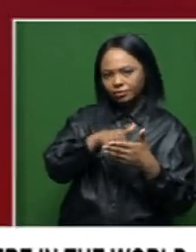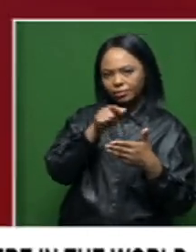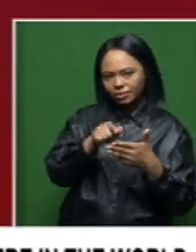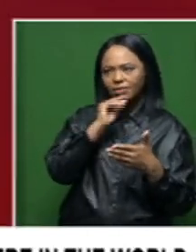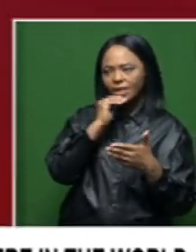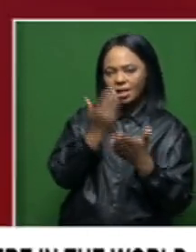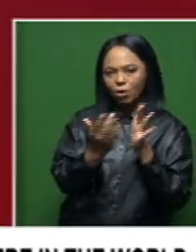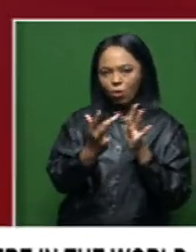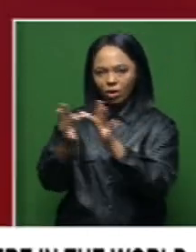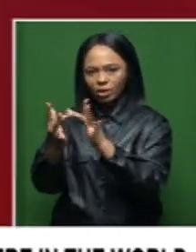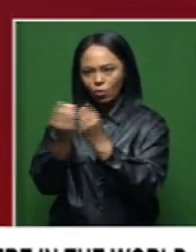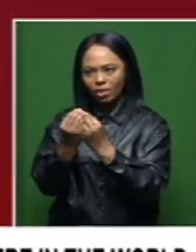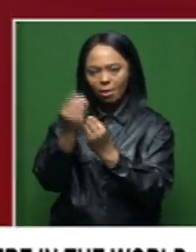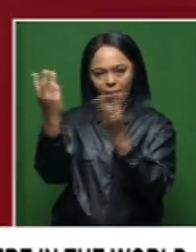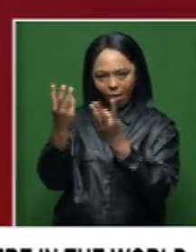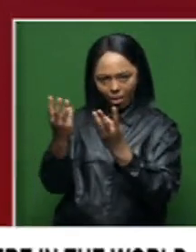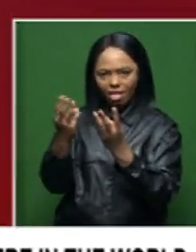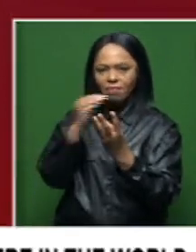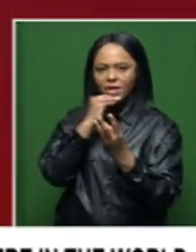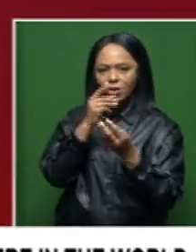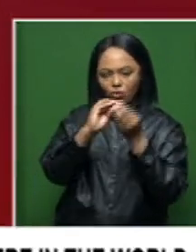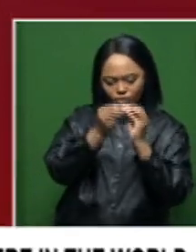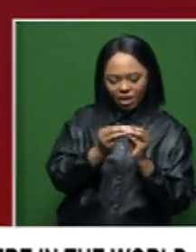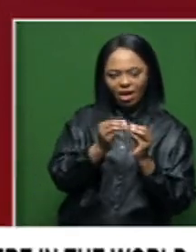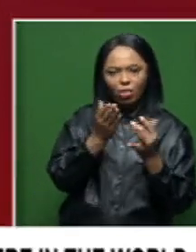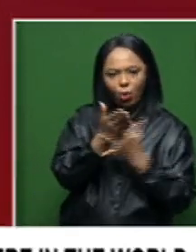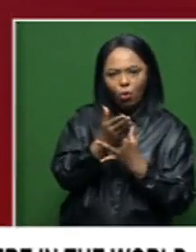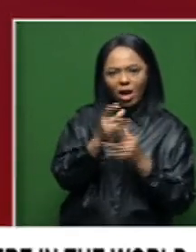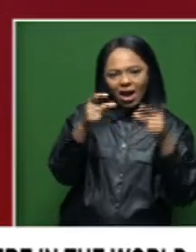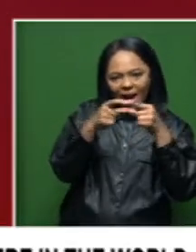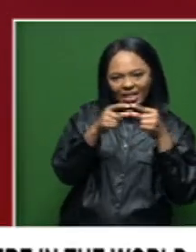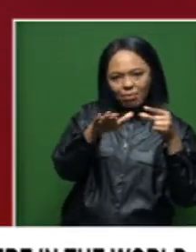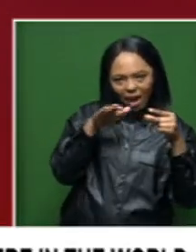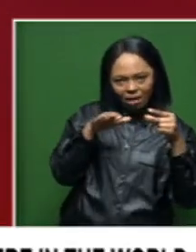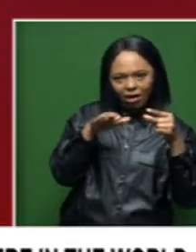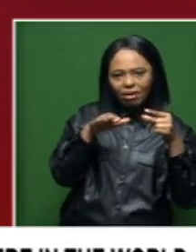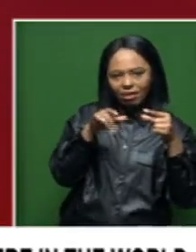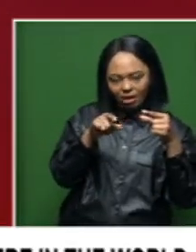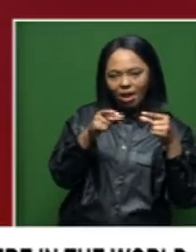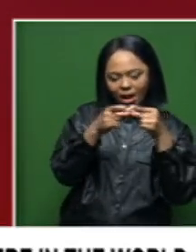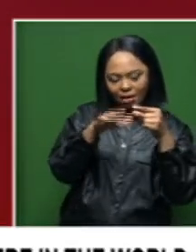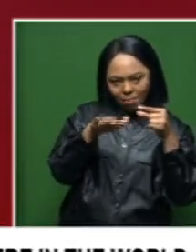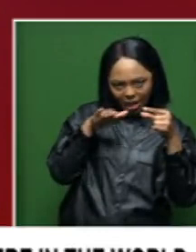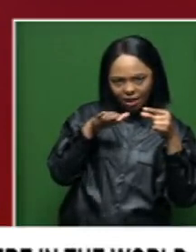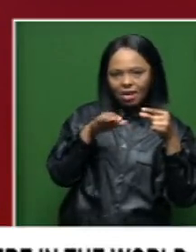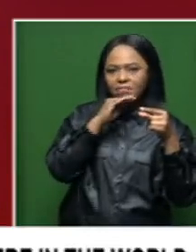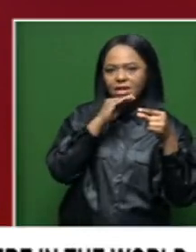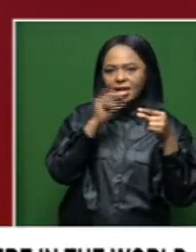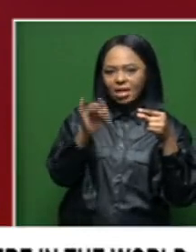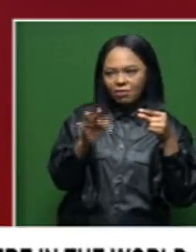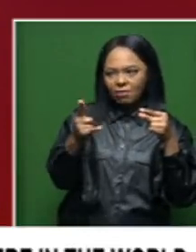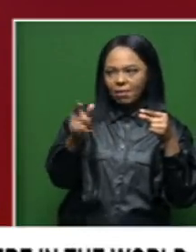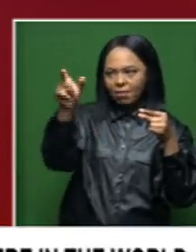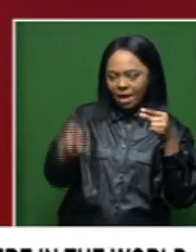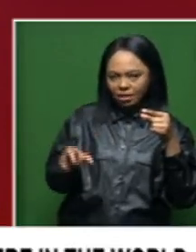with people, right? So you top up your wallet with your credit card, debit card, or your PayPal. That is also where you receive your payment. So when